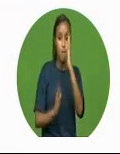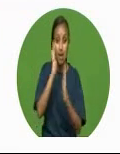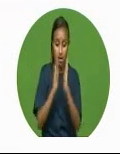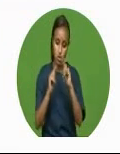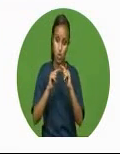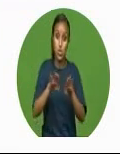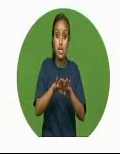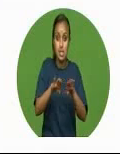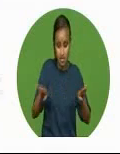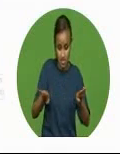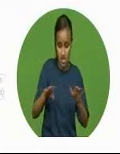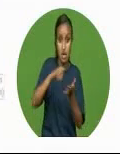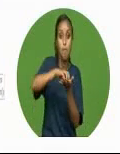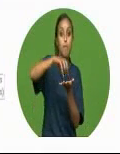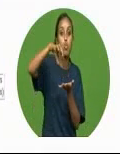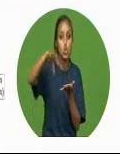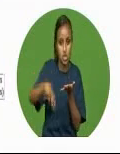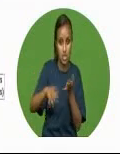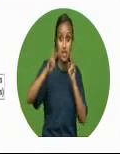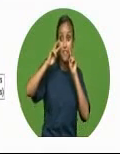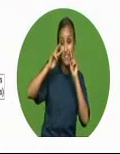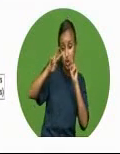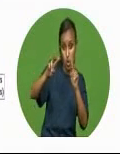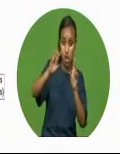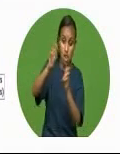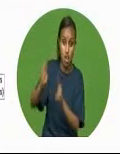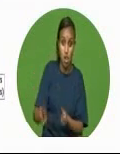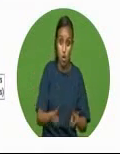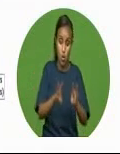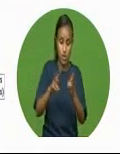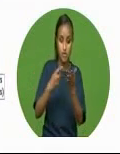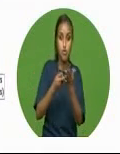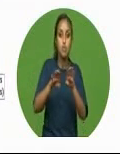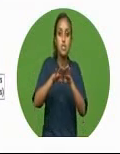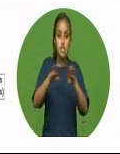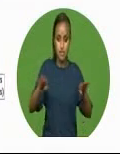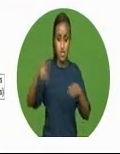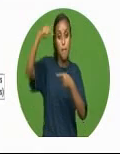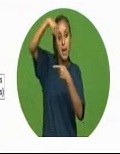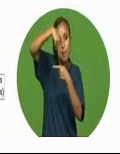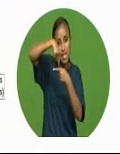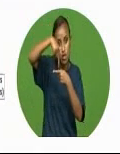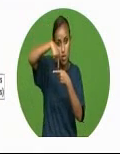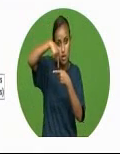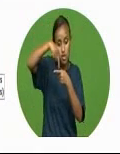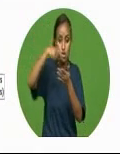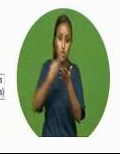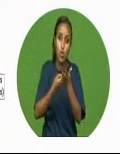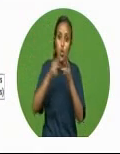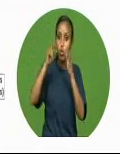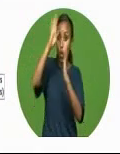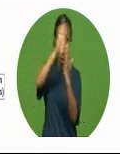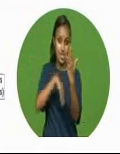which are parallel to the surface and projecting visual rays from the surface